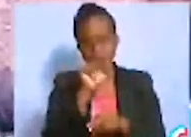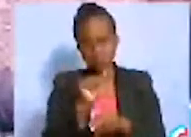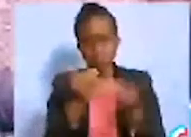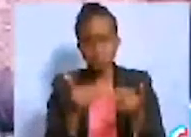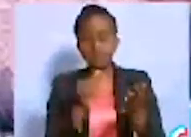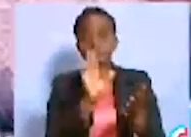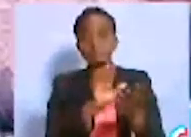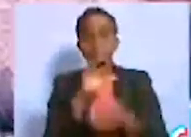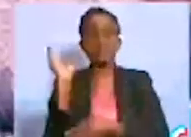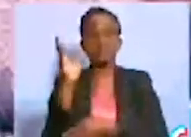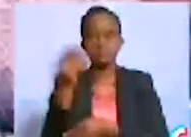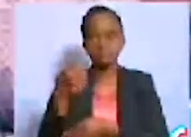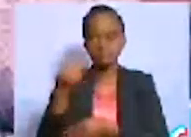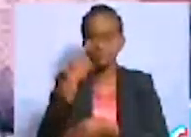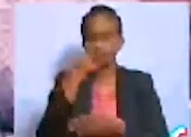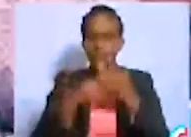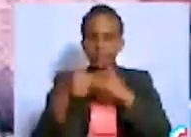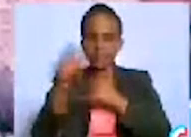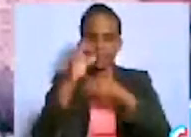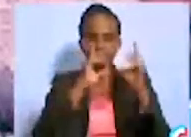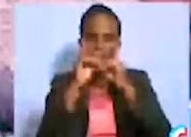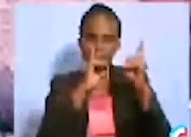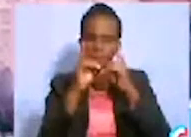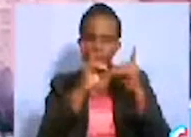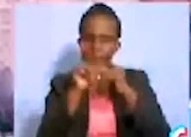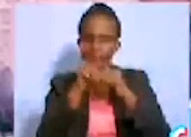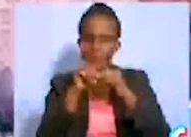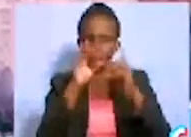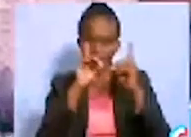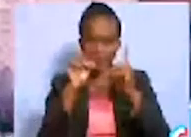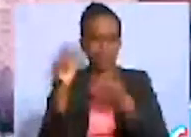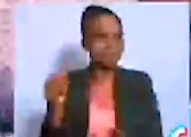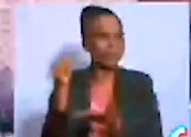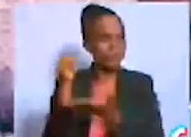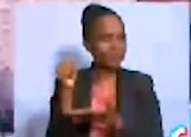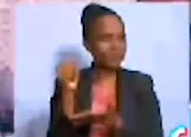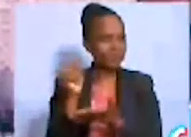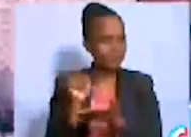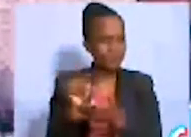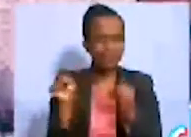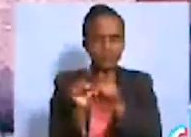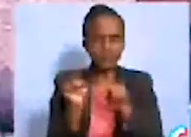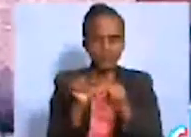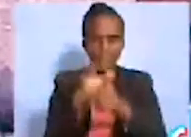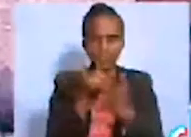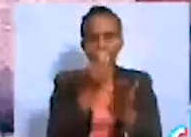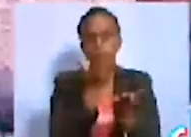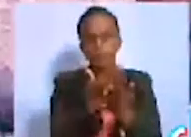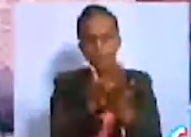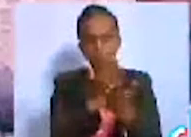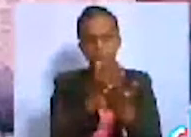floor, who is supposed to be debating the budget and the